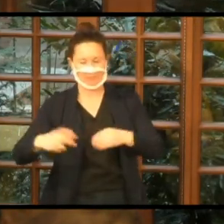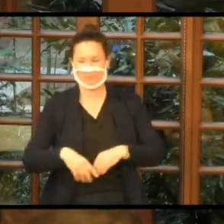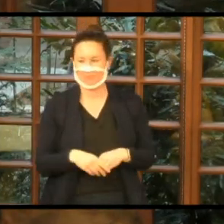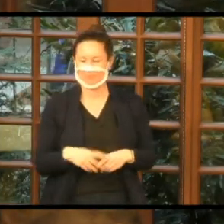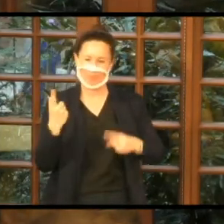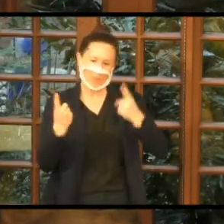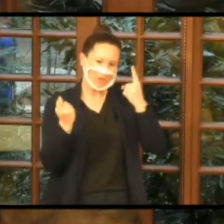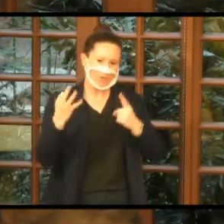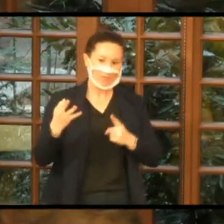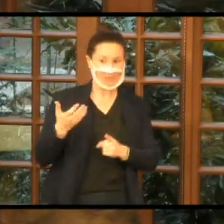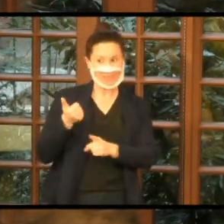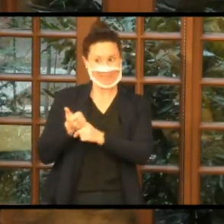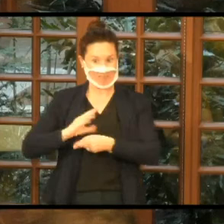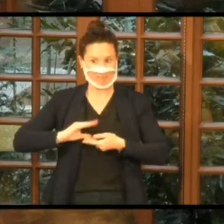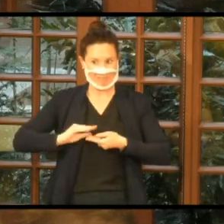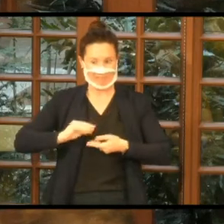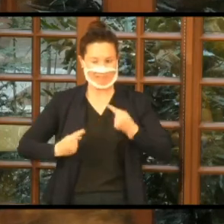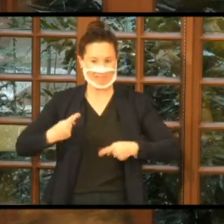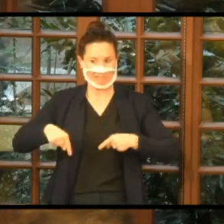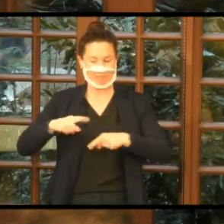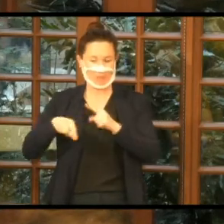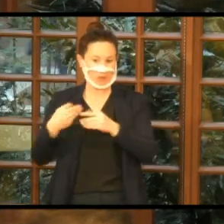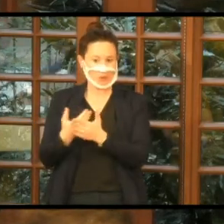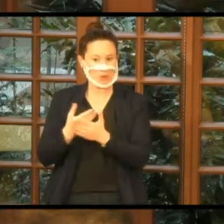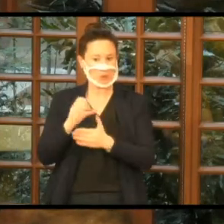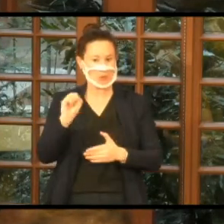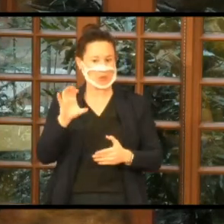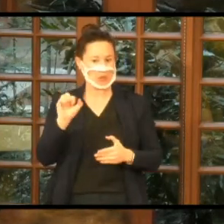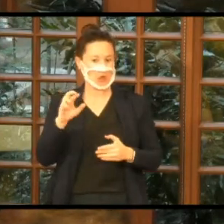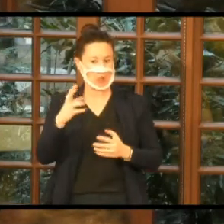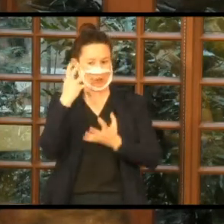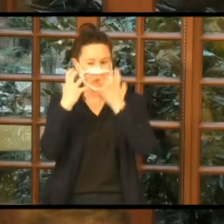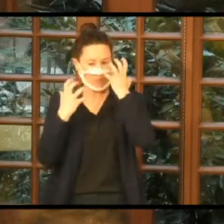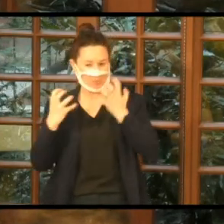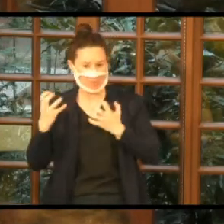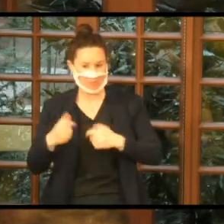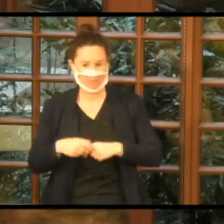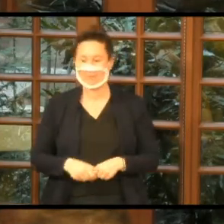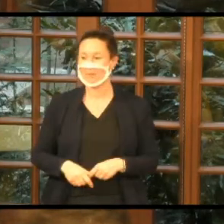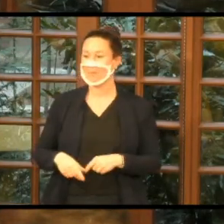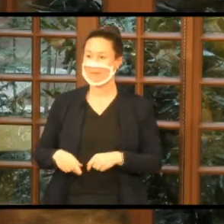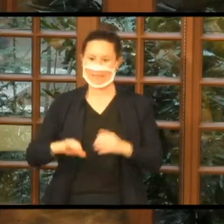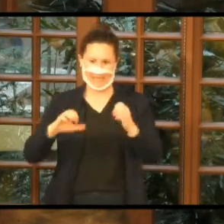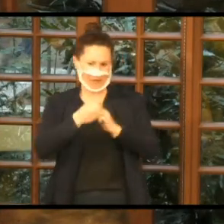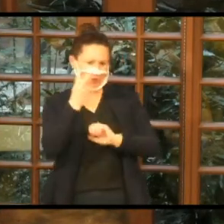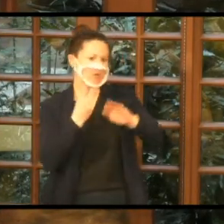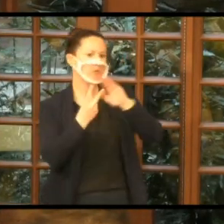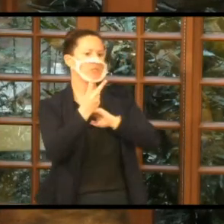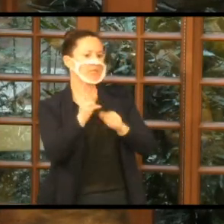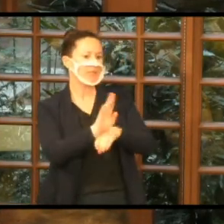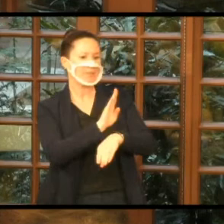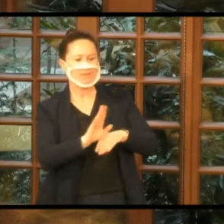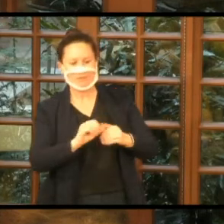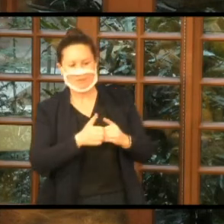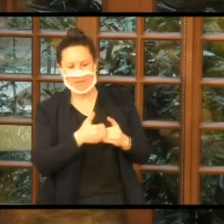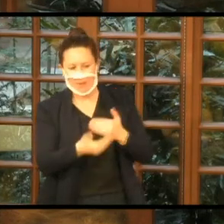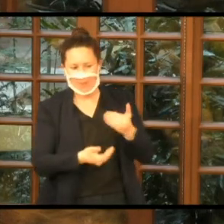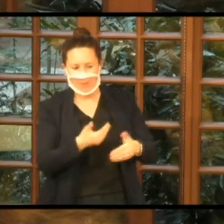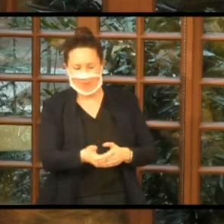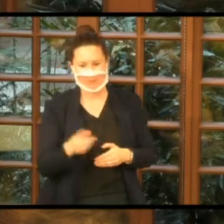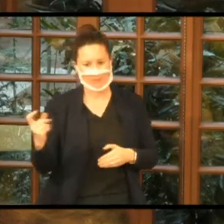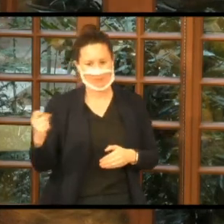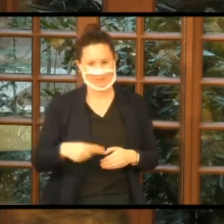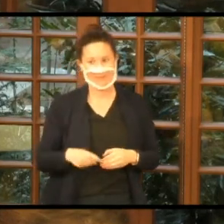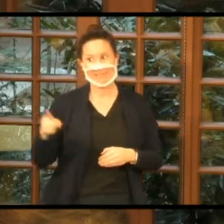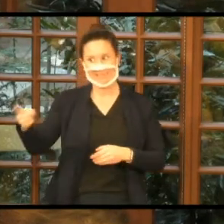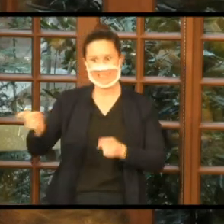if he's self-conscious about his new scars. How's the fortune-telling business, he asks. He's the one who